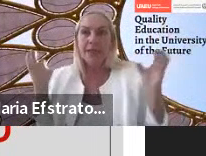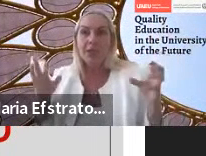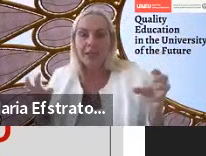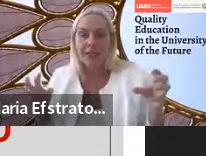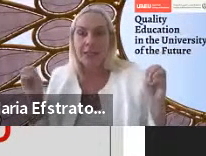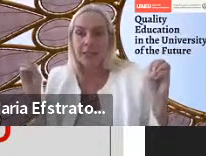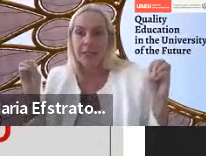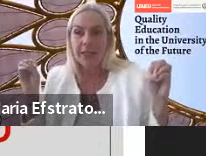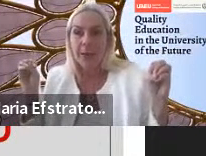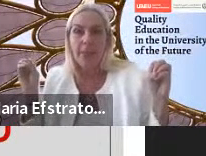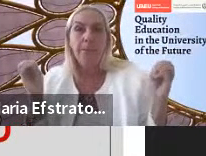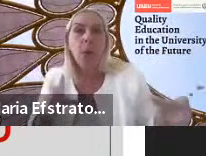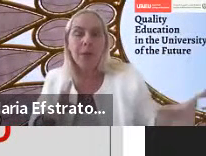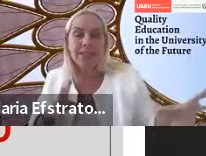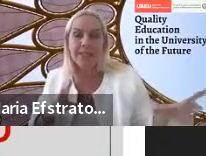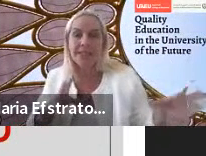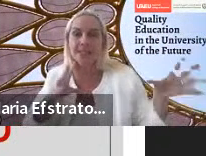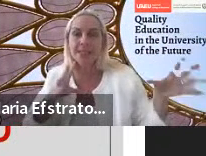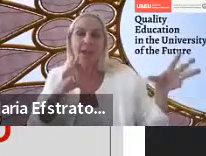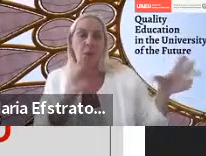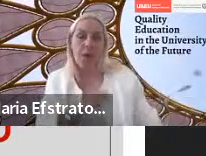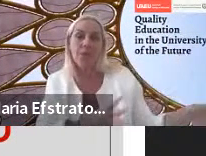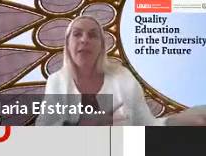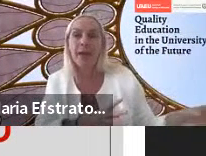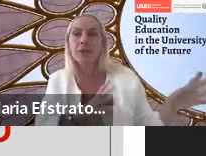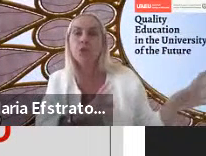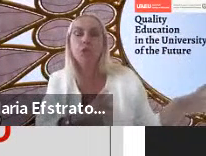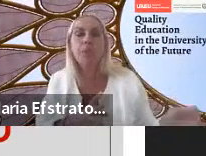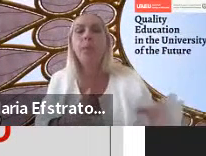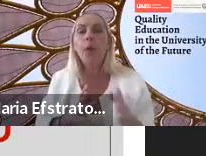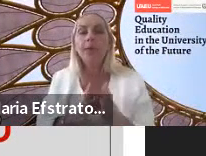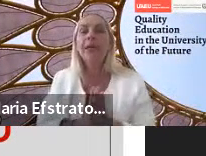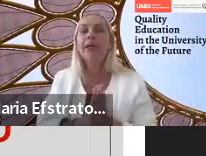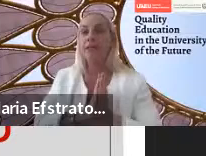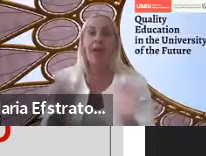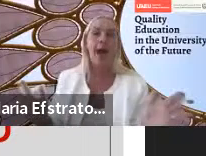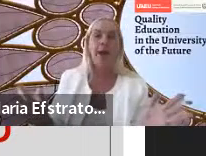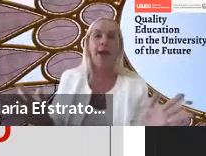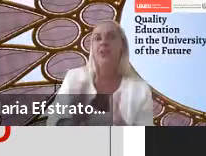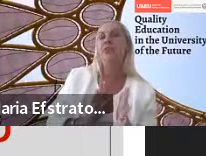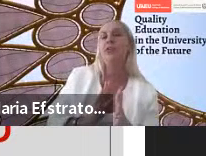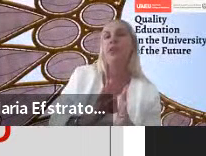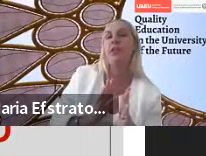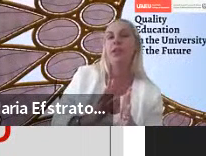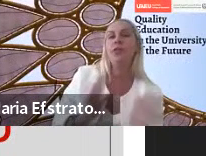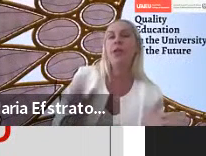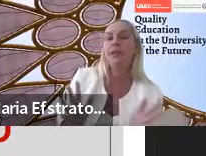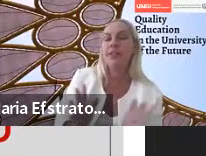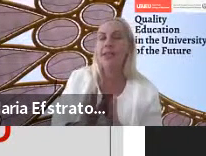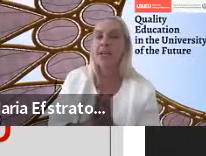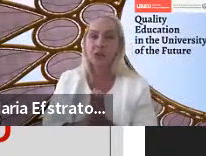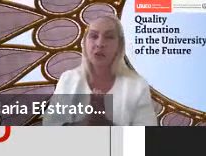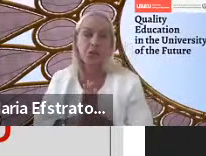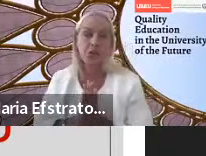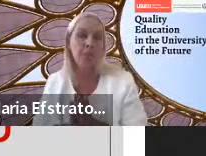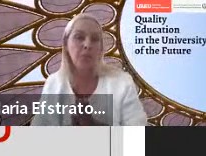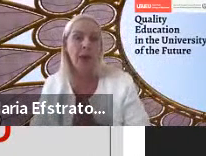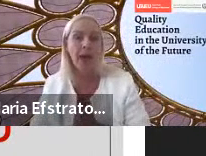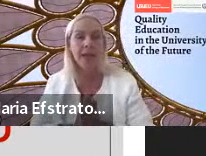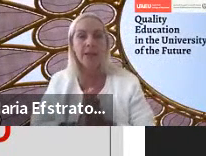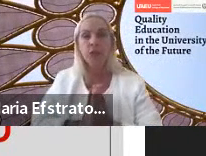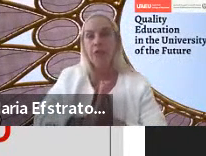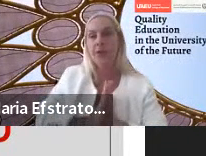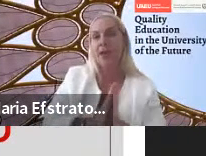Everyone, including the policies, went there to support that. Yeah, the United Nations